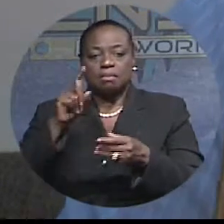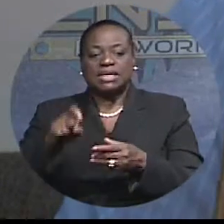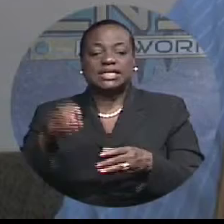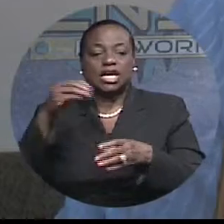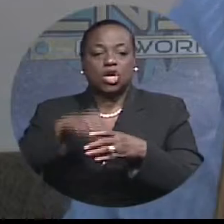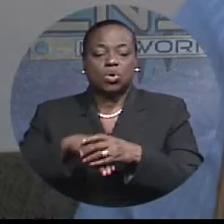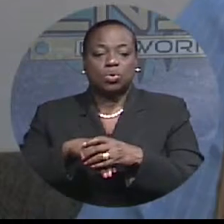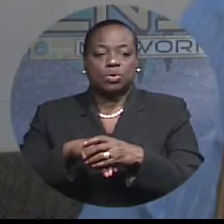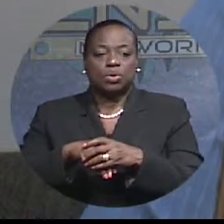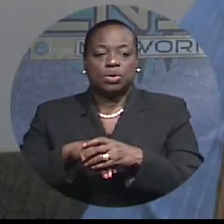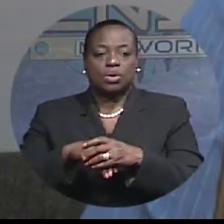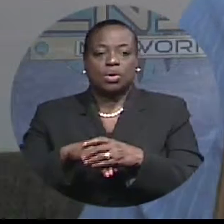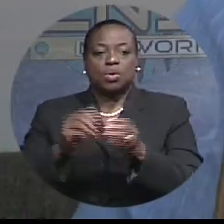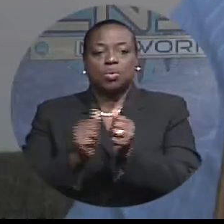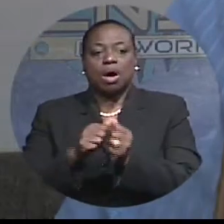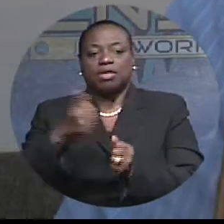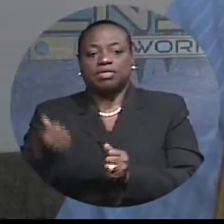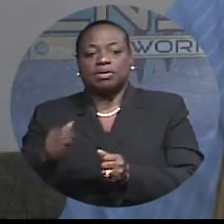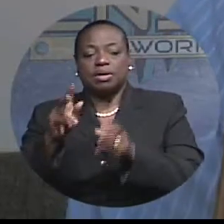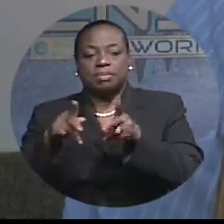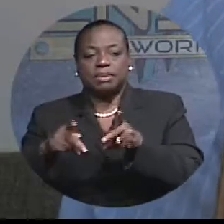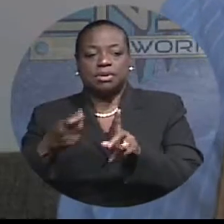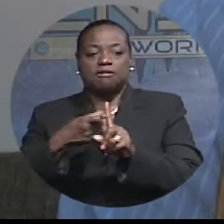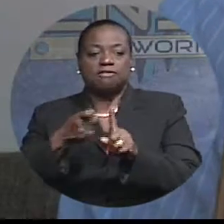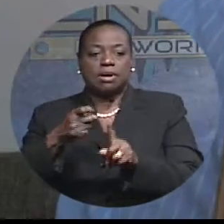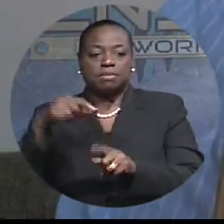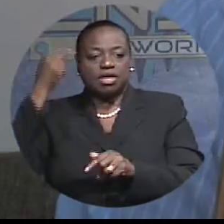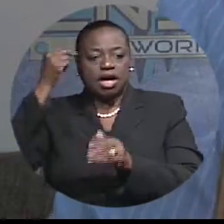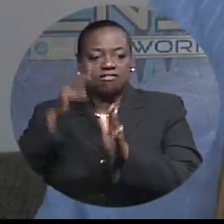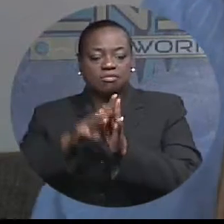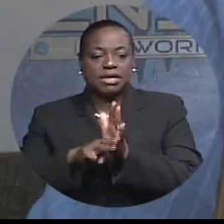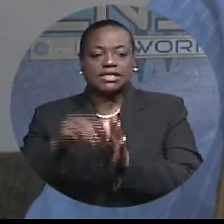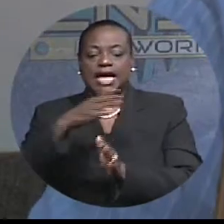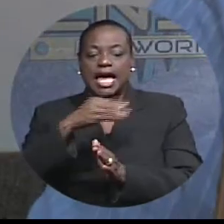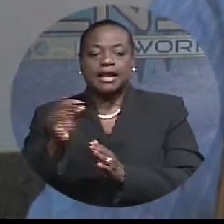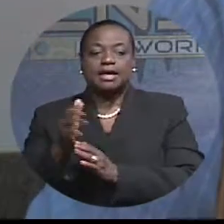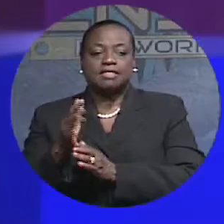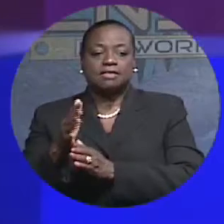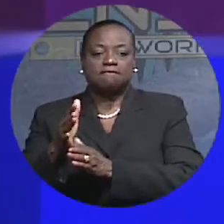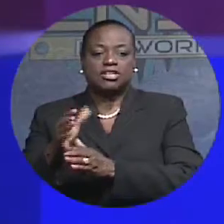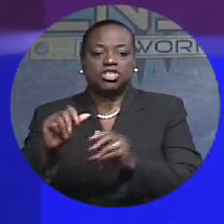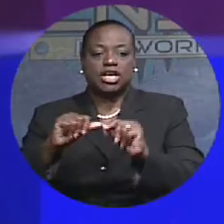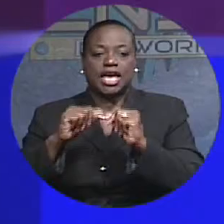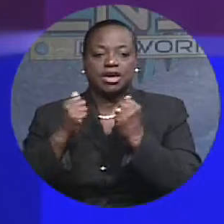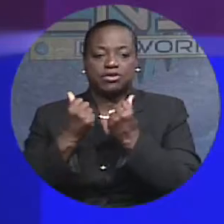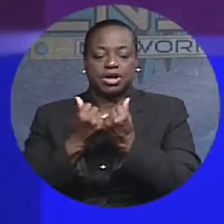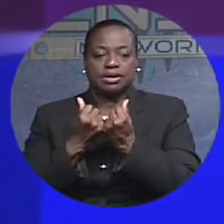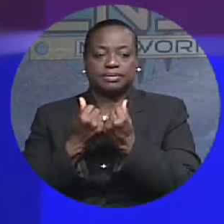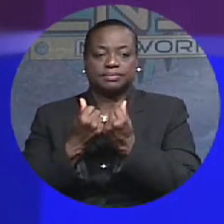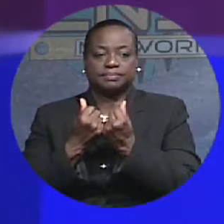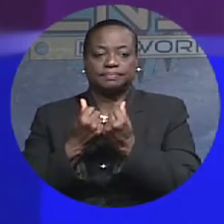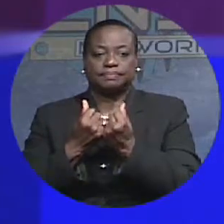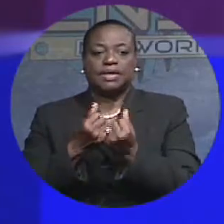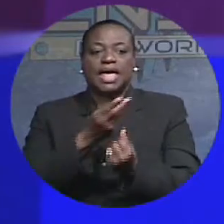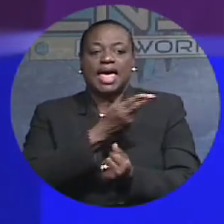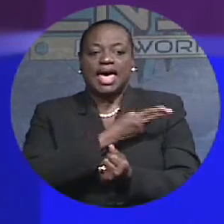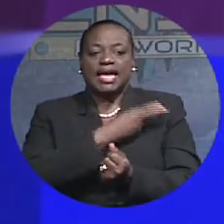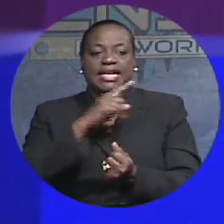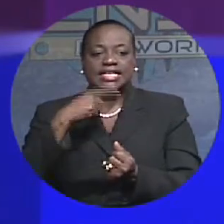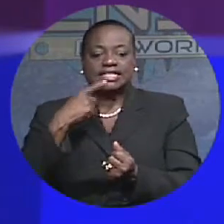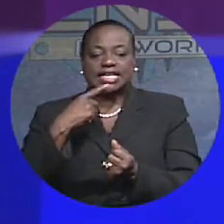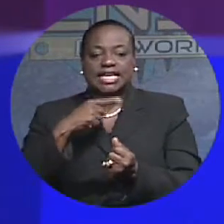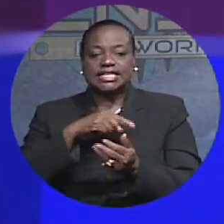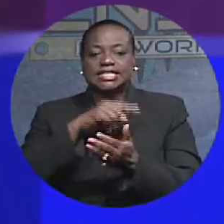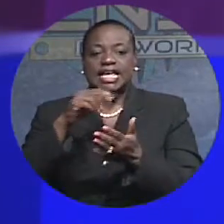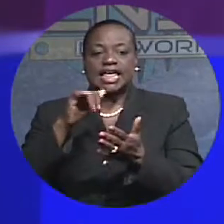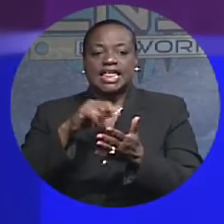membership a range of different stakeholders, both from the government and from the fishing sector itself. Now, Headley says that particular feature has